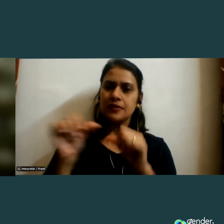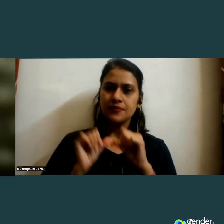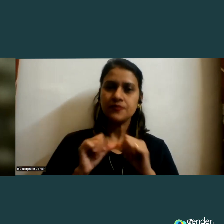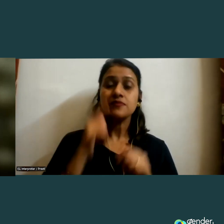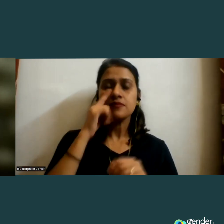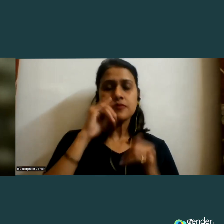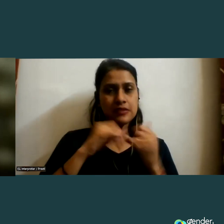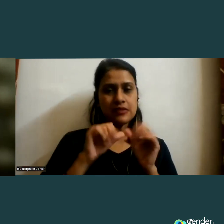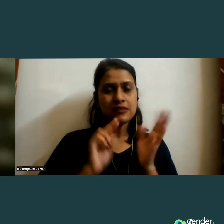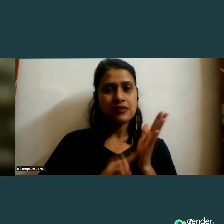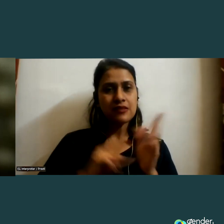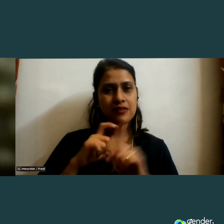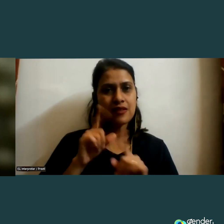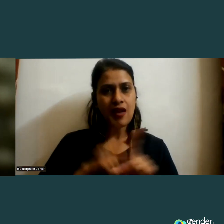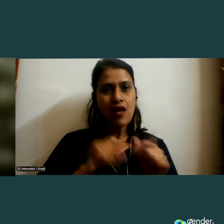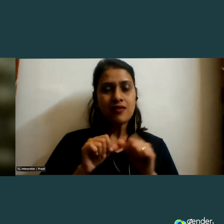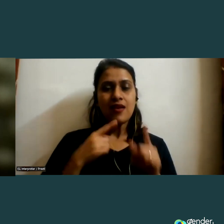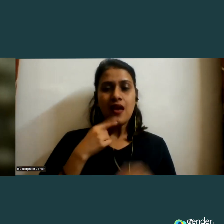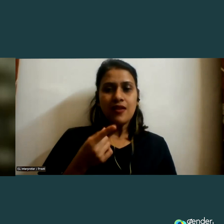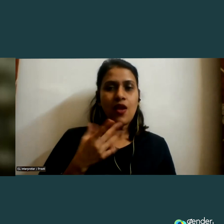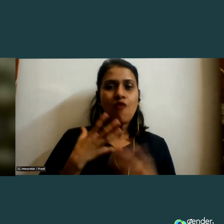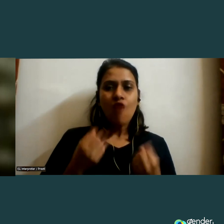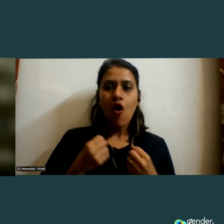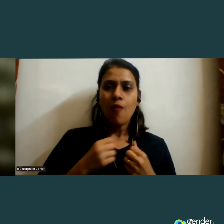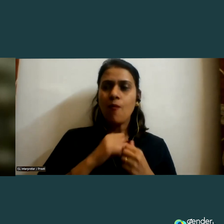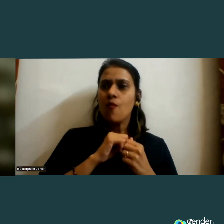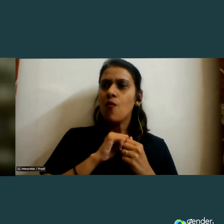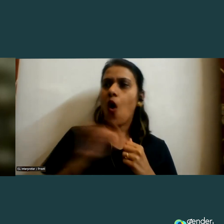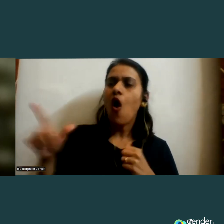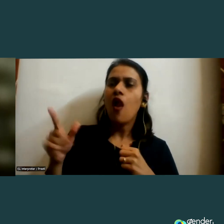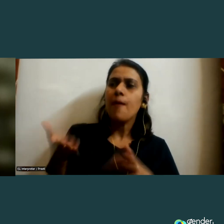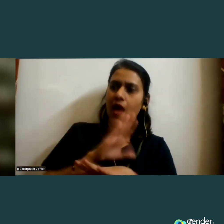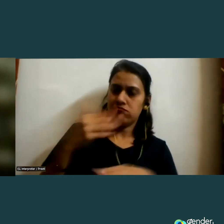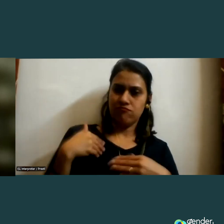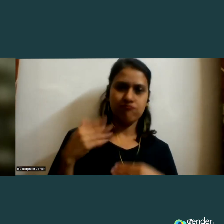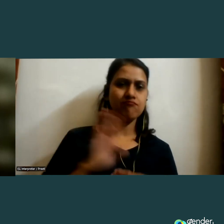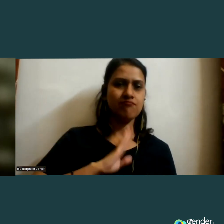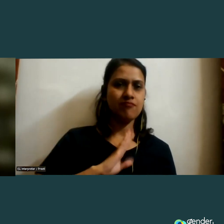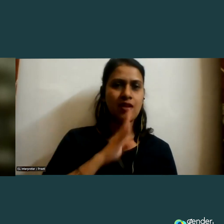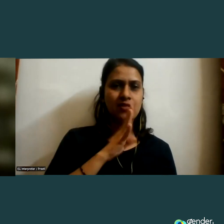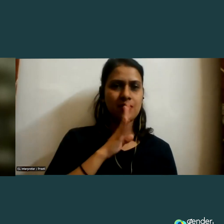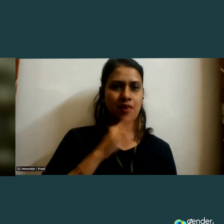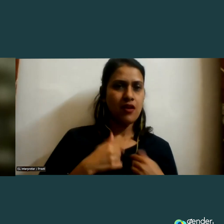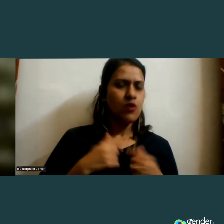to speak on behalf of everybody as such, but I definitely see more,